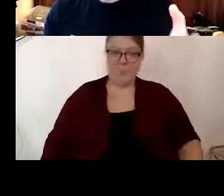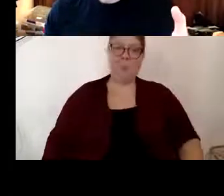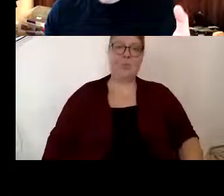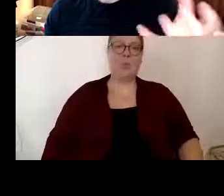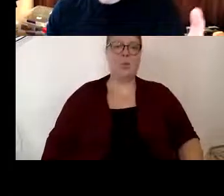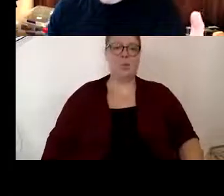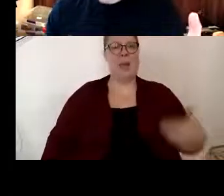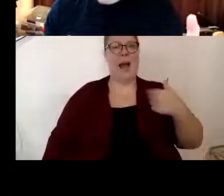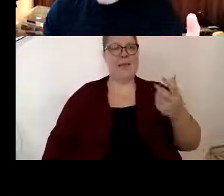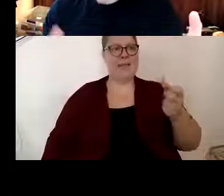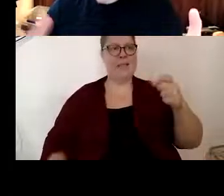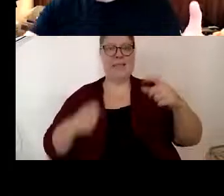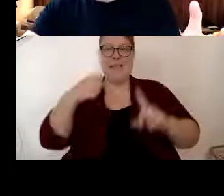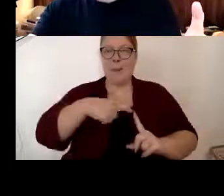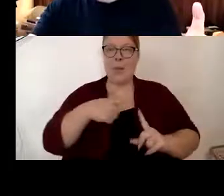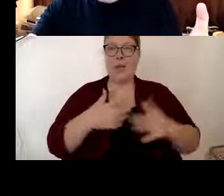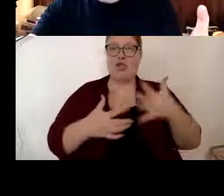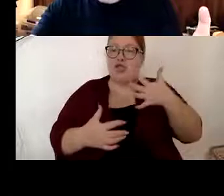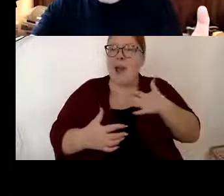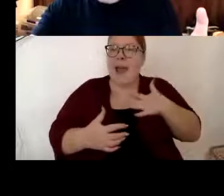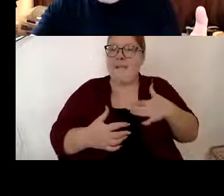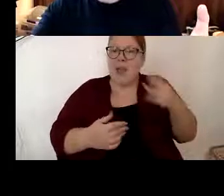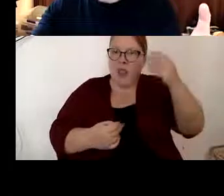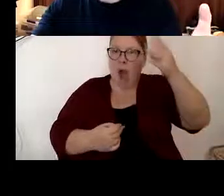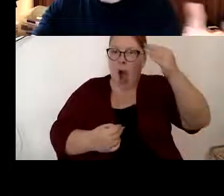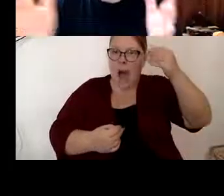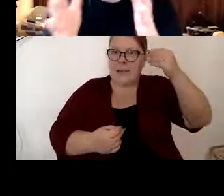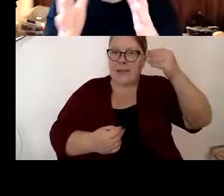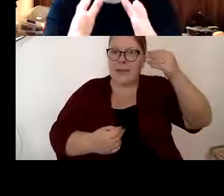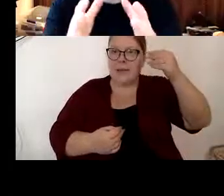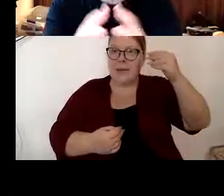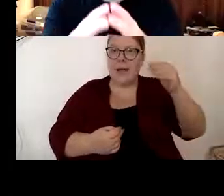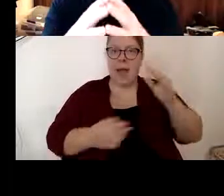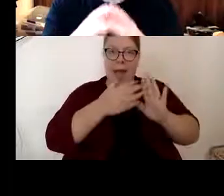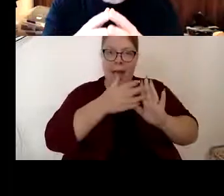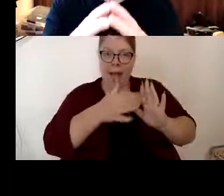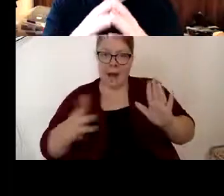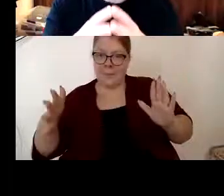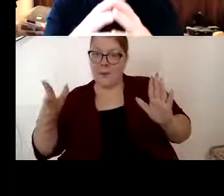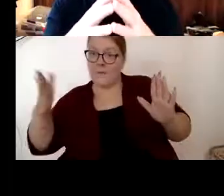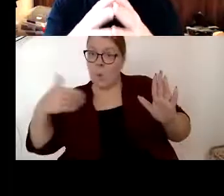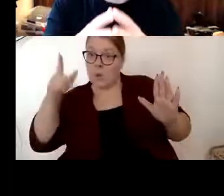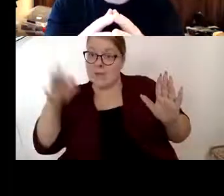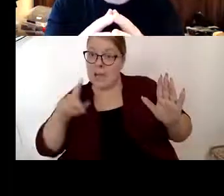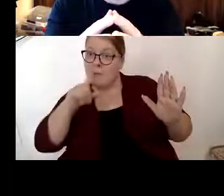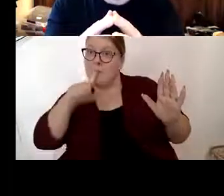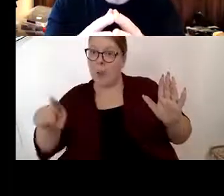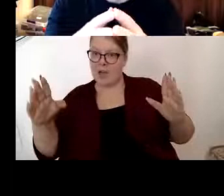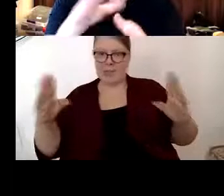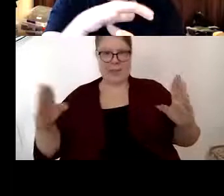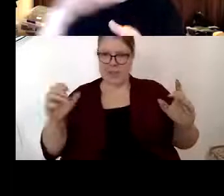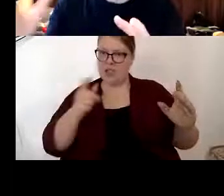stimulus, this craving or this thought, and the time that you actually decide to do something about it, there's a space. But many problem